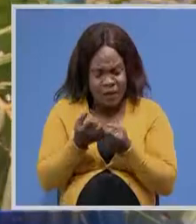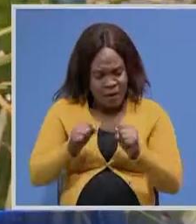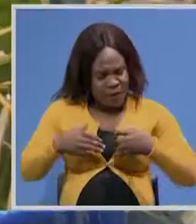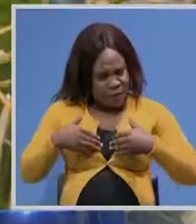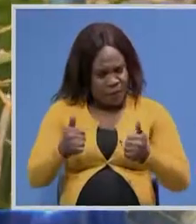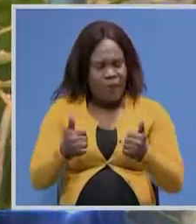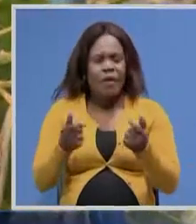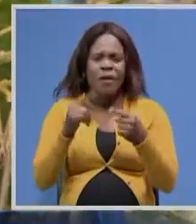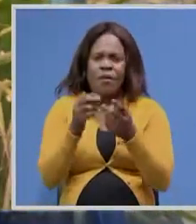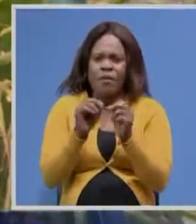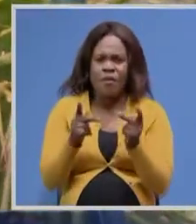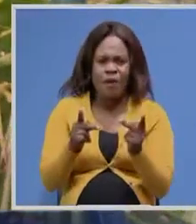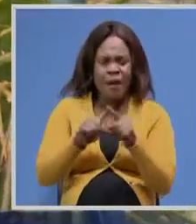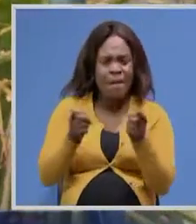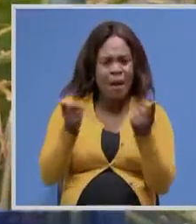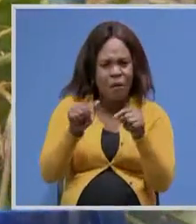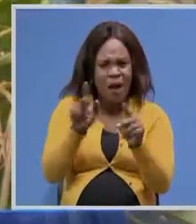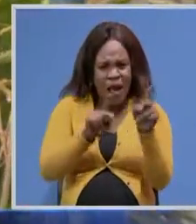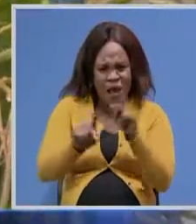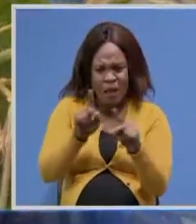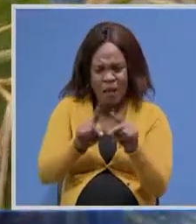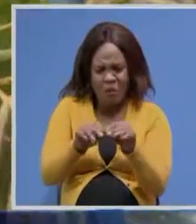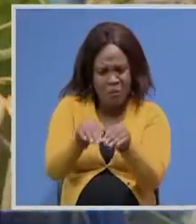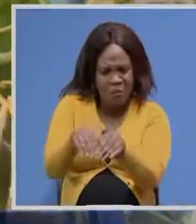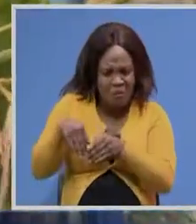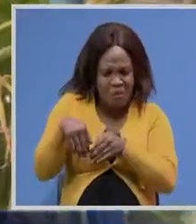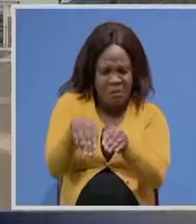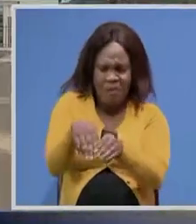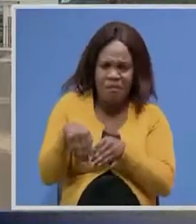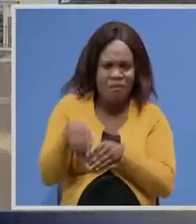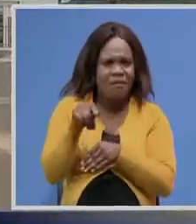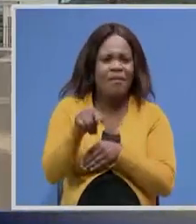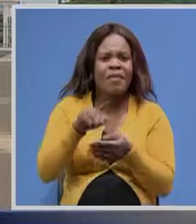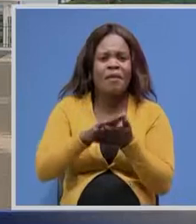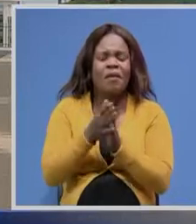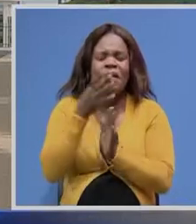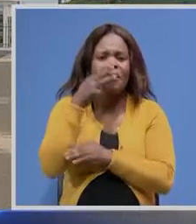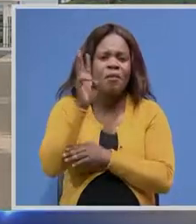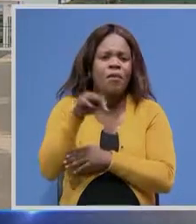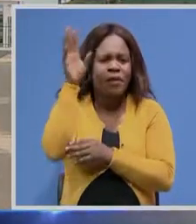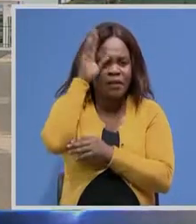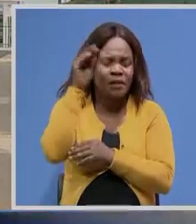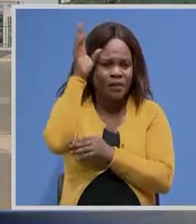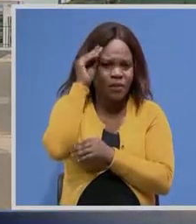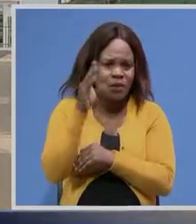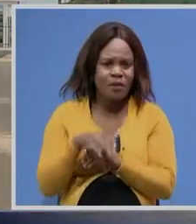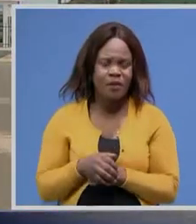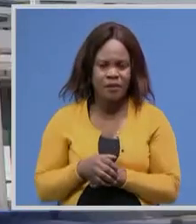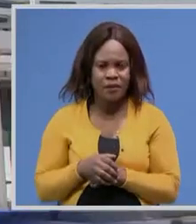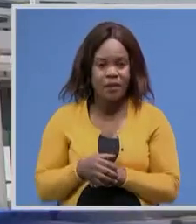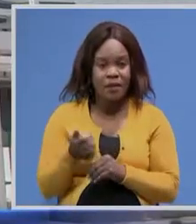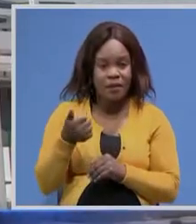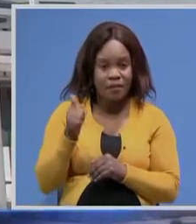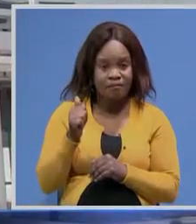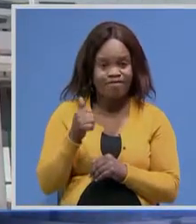people stigmatize you, I think it becomes a worse experience in life. With the disease spread at its peak in the country, Mr. Mpundu has